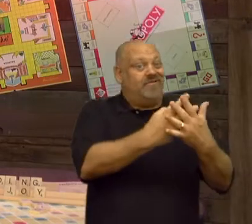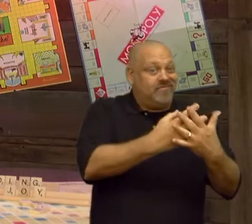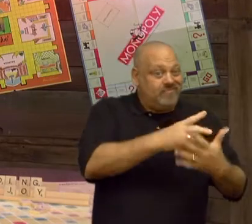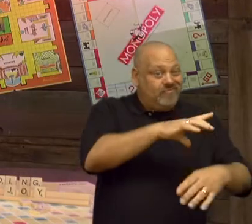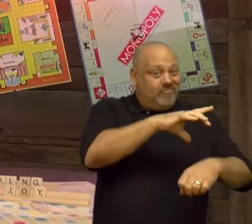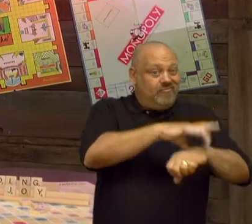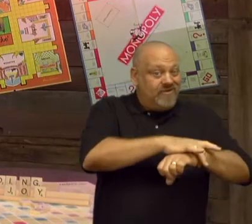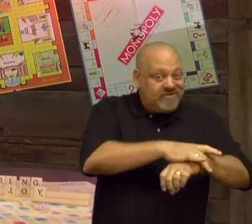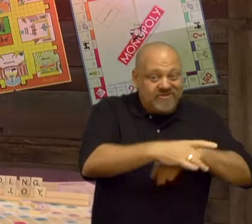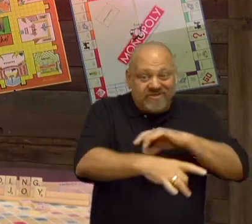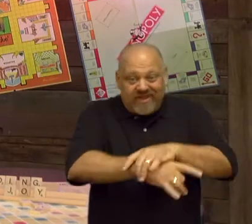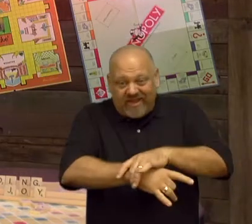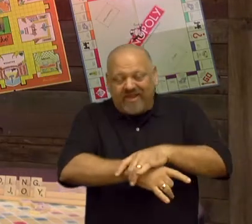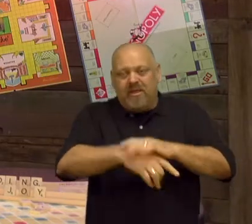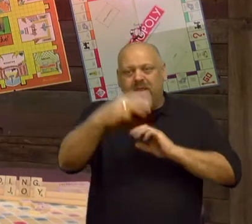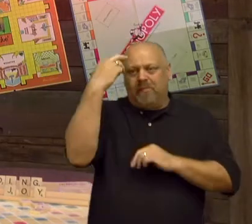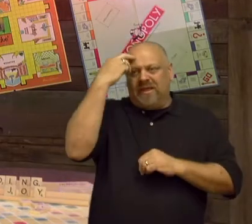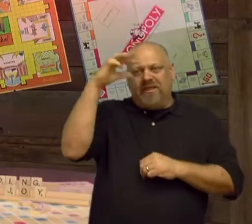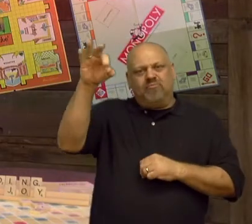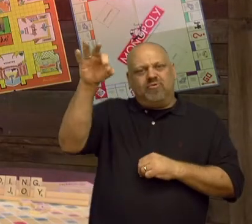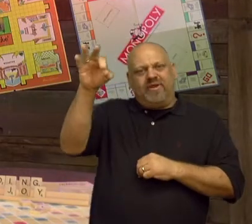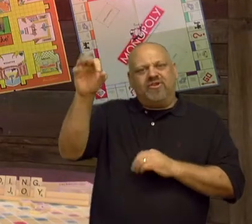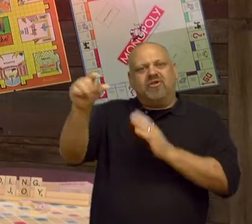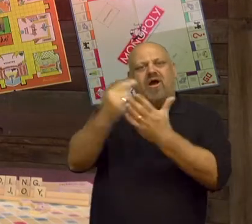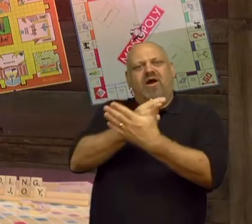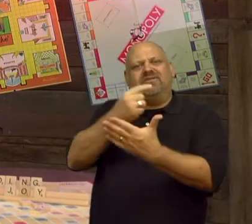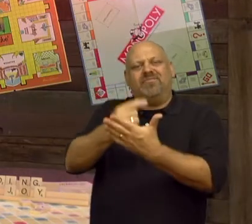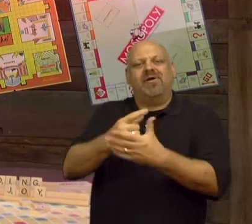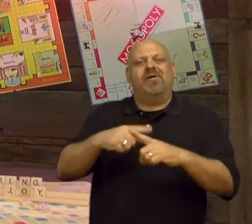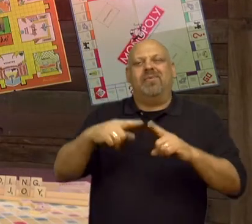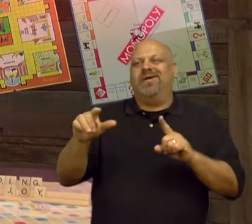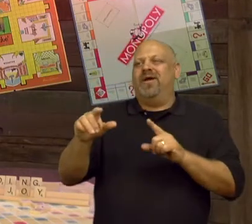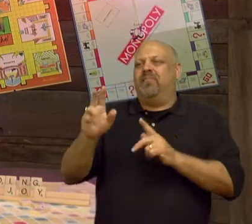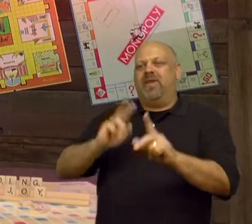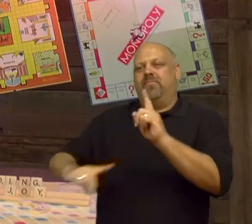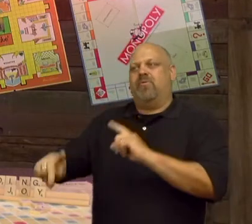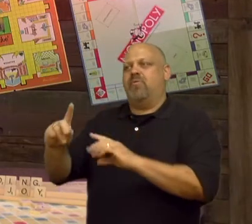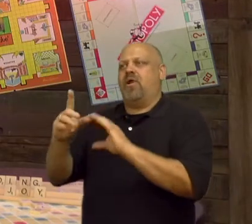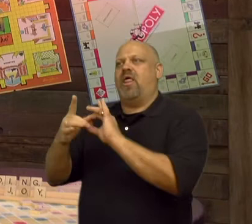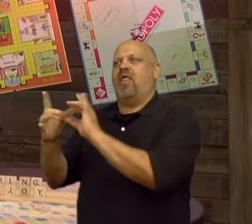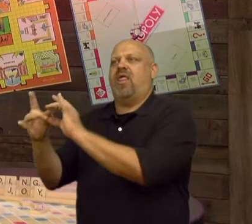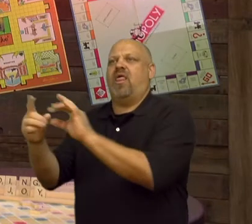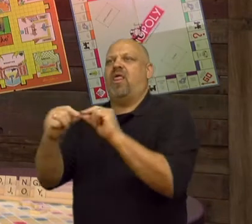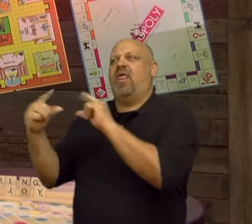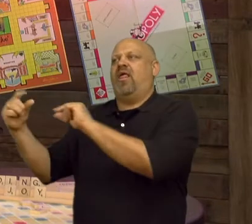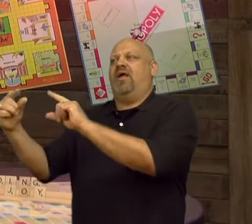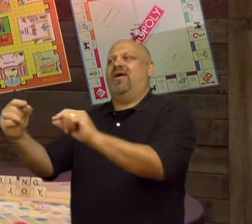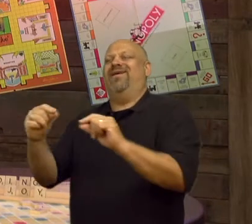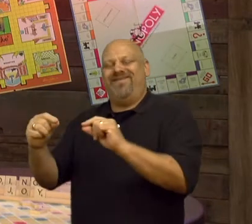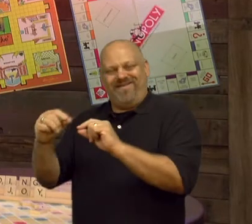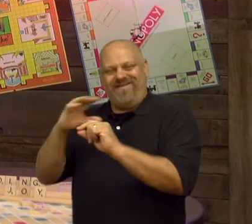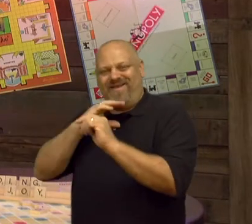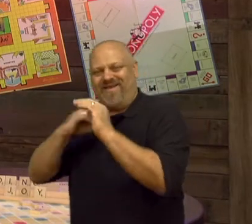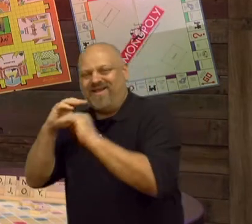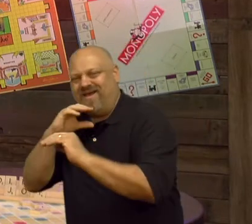the gospel, he was also being slandered against around the